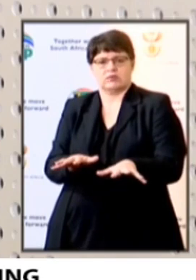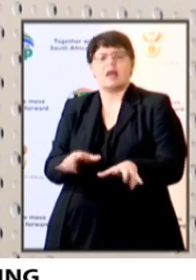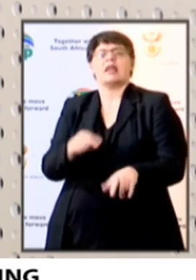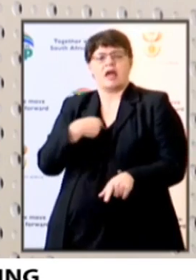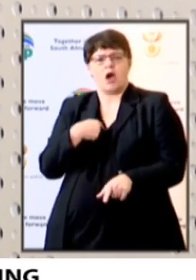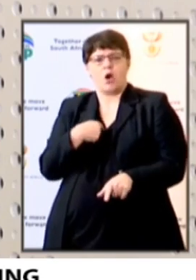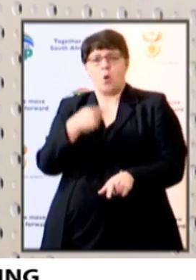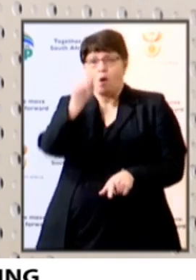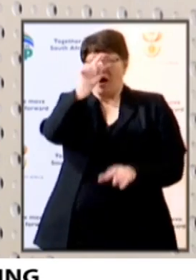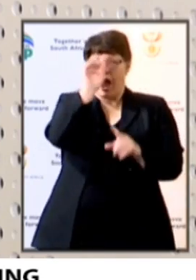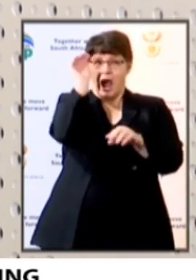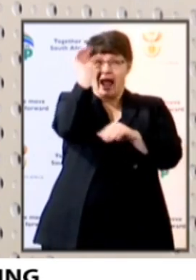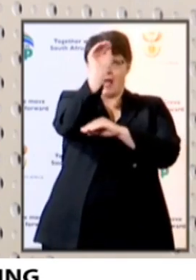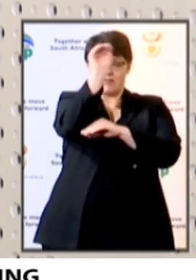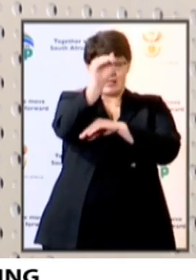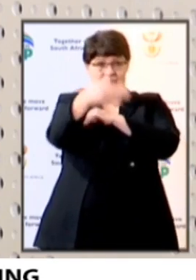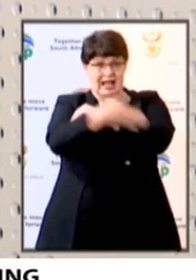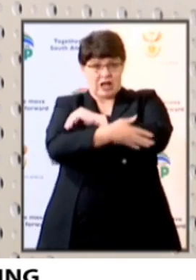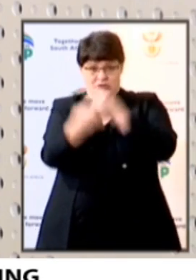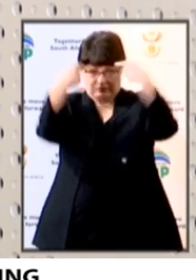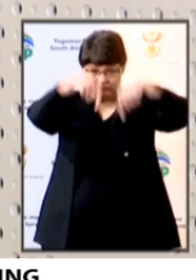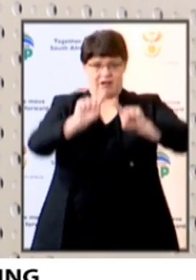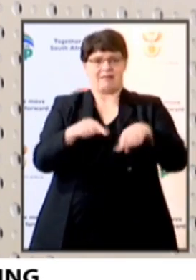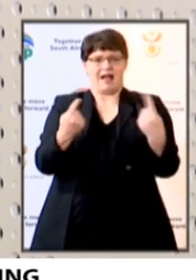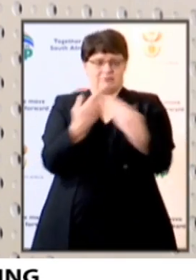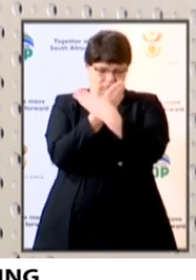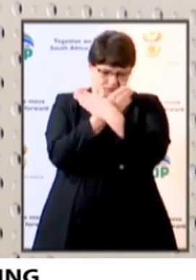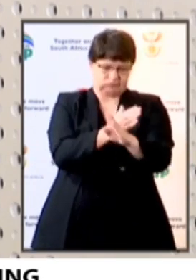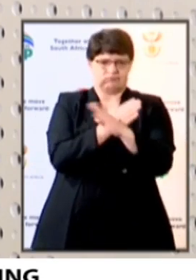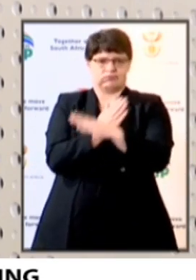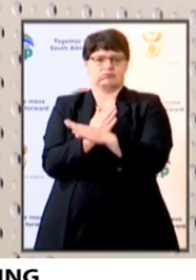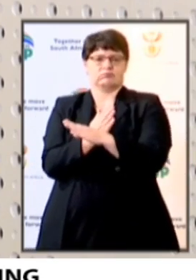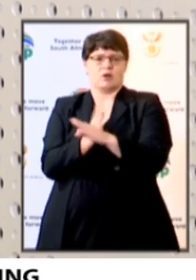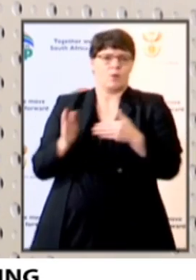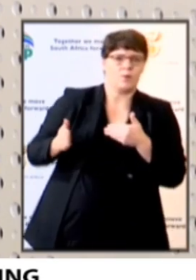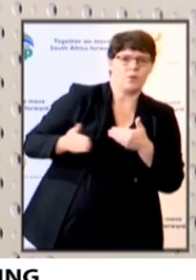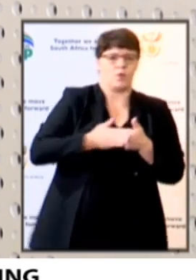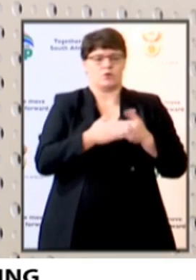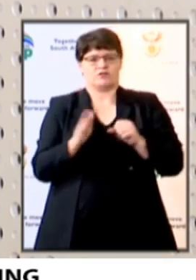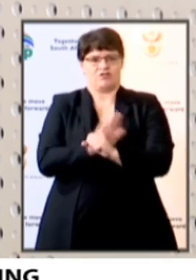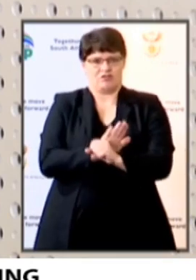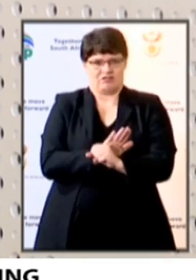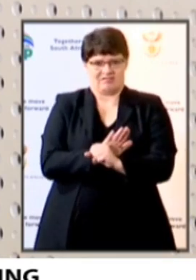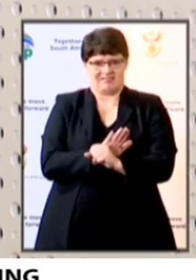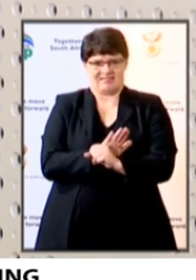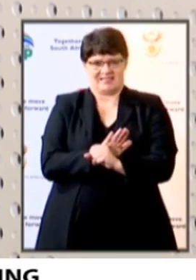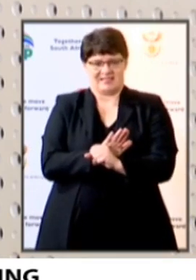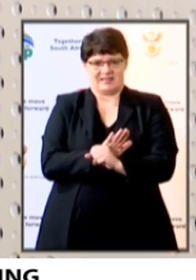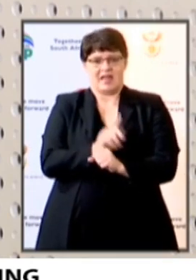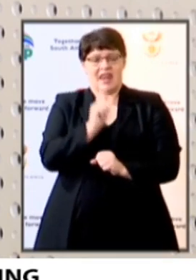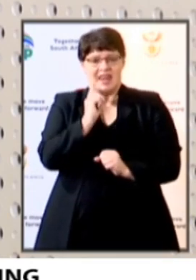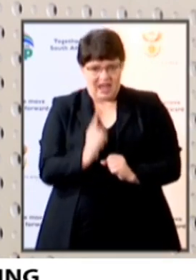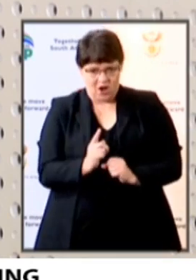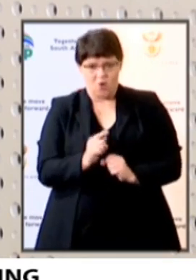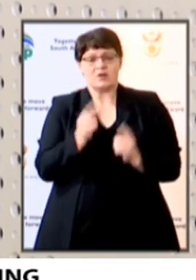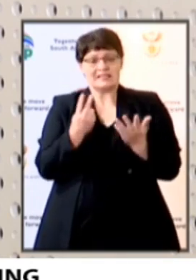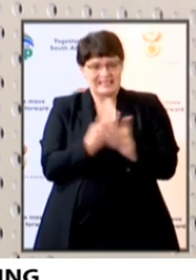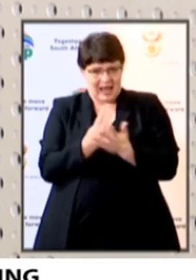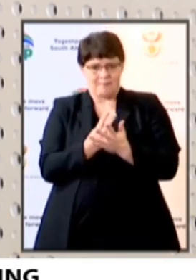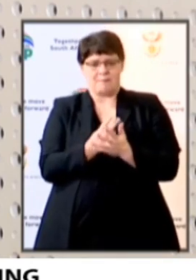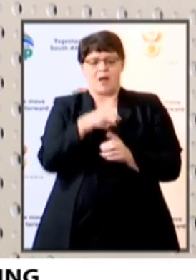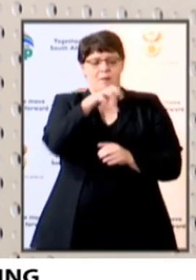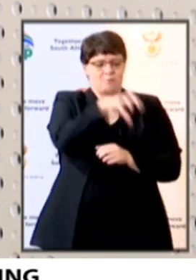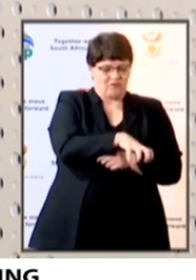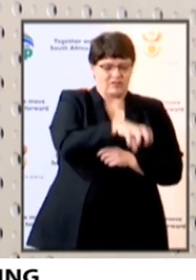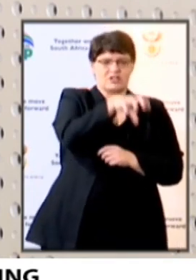the outside borders. Now our boundaries within our provinces may act like that as well. May